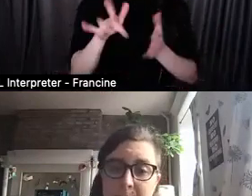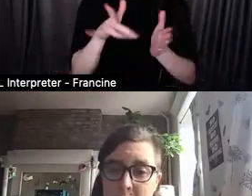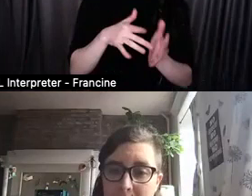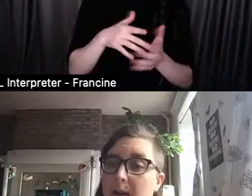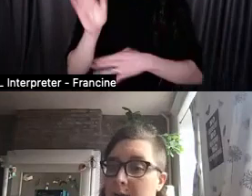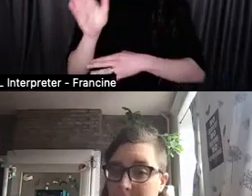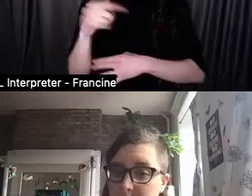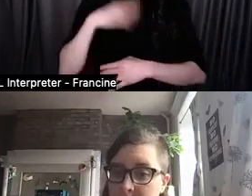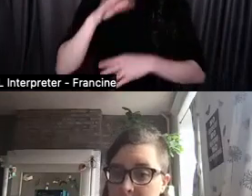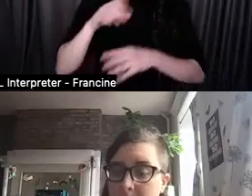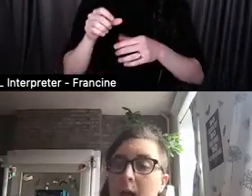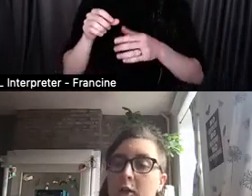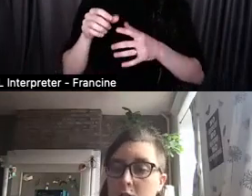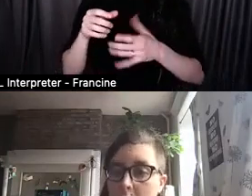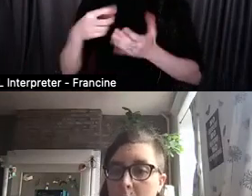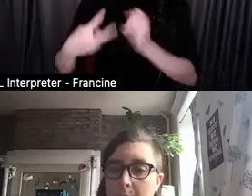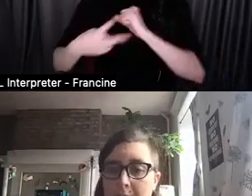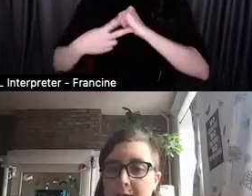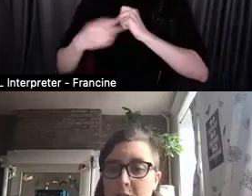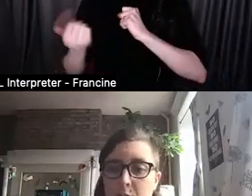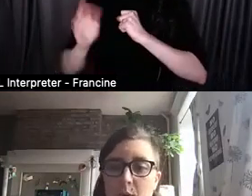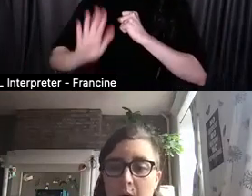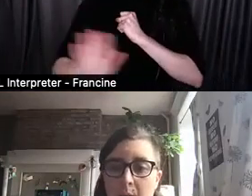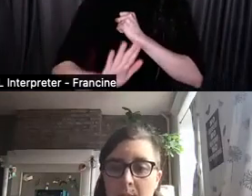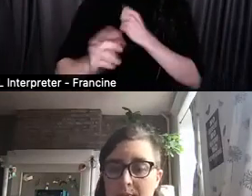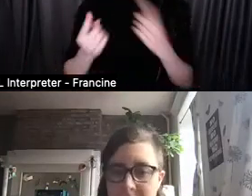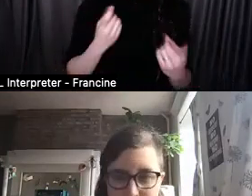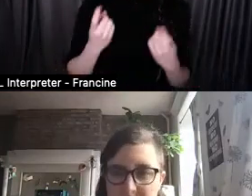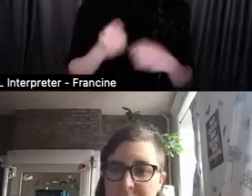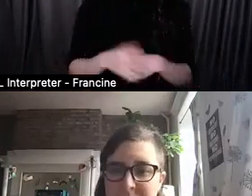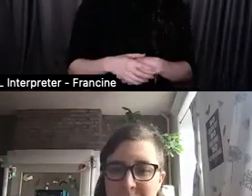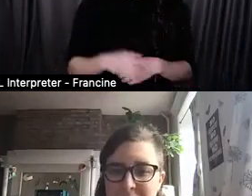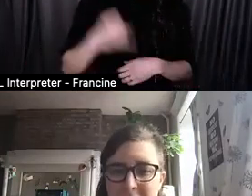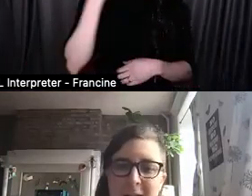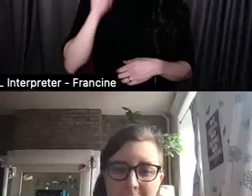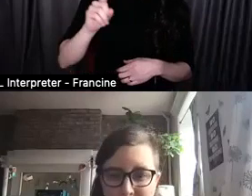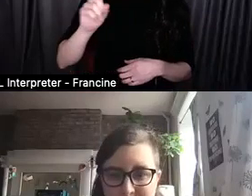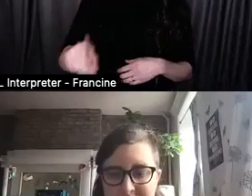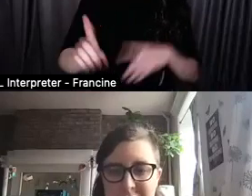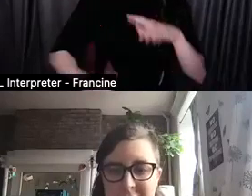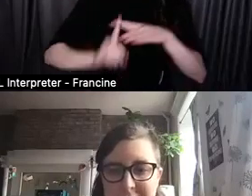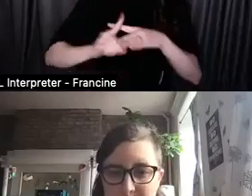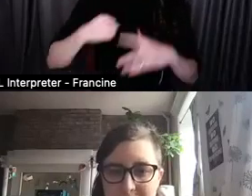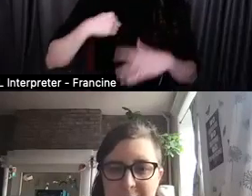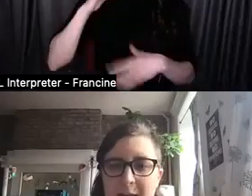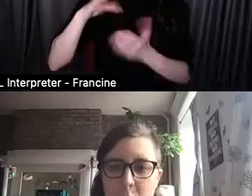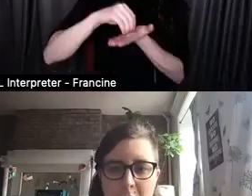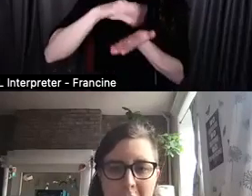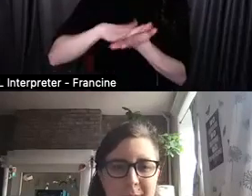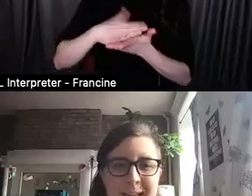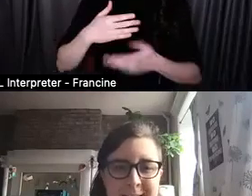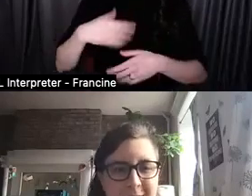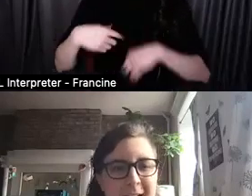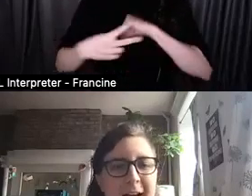be keeping track of questions. So if a question does come up in the chat, I'll be making sure to keep track of that for